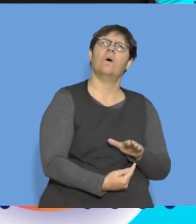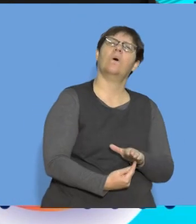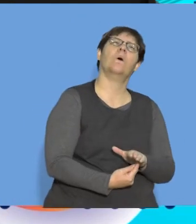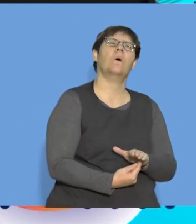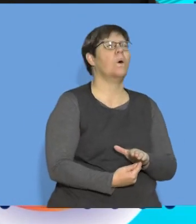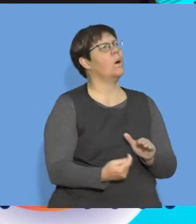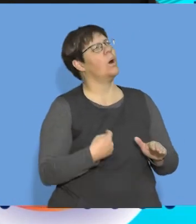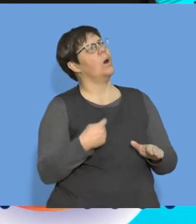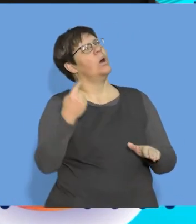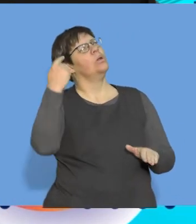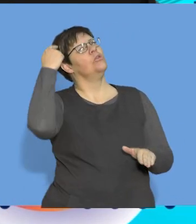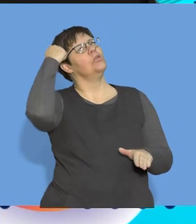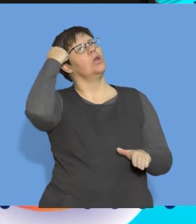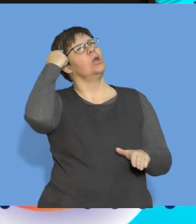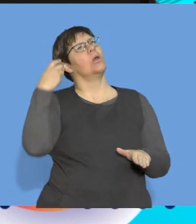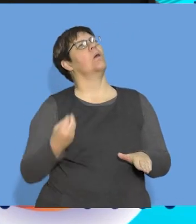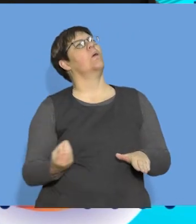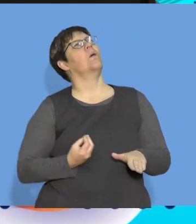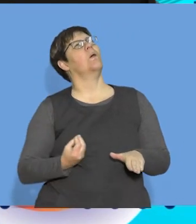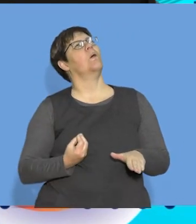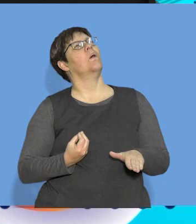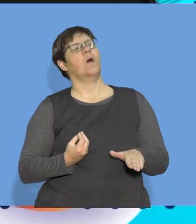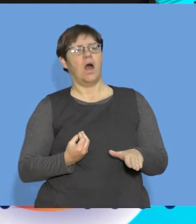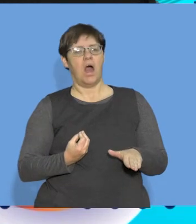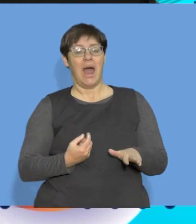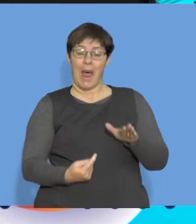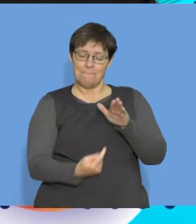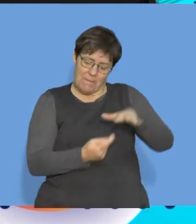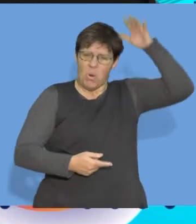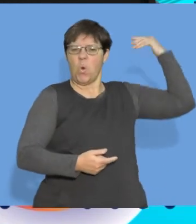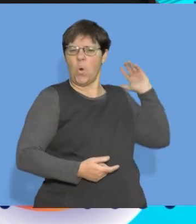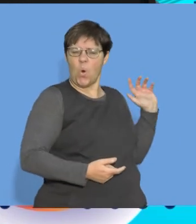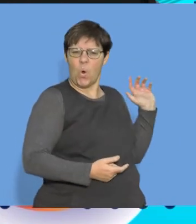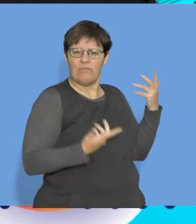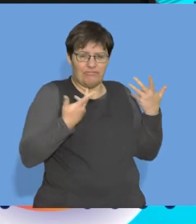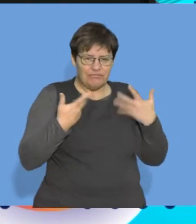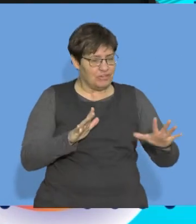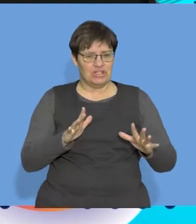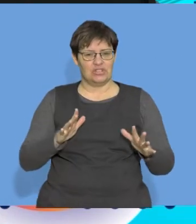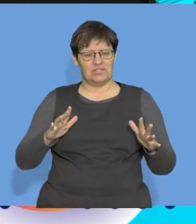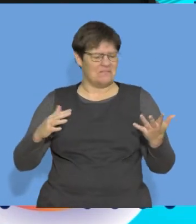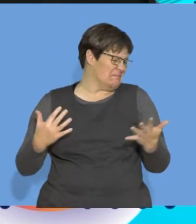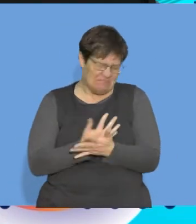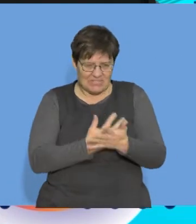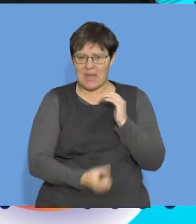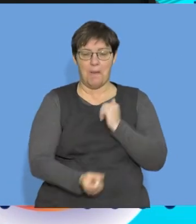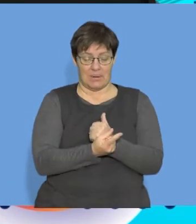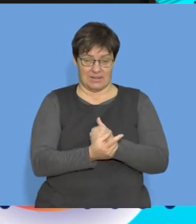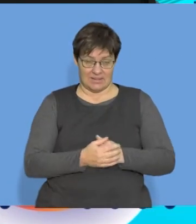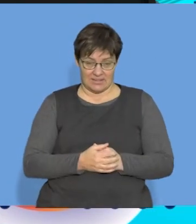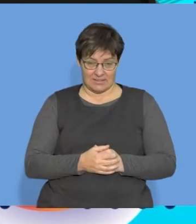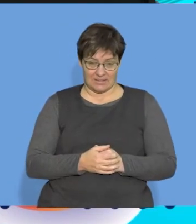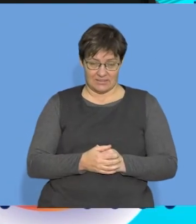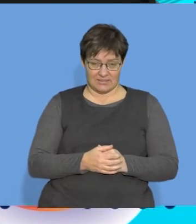this pin, I feel pain. Immediately, you pull your foot away from